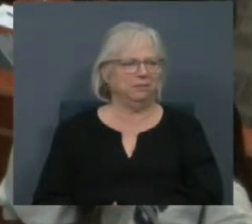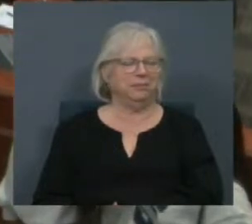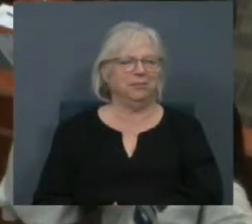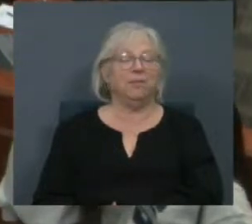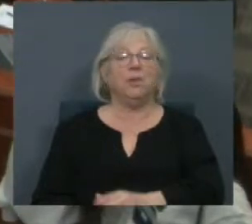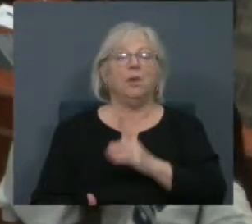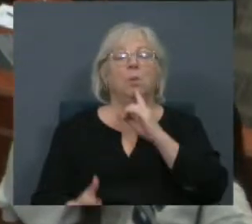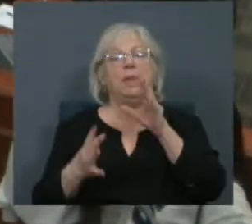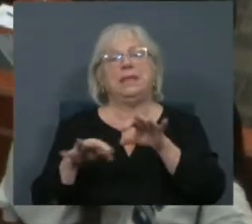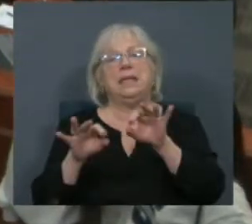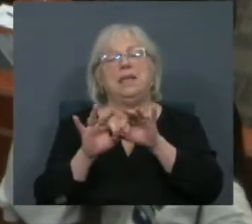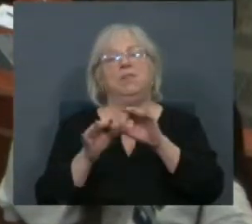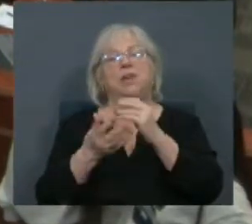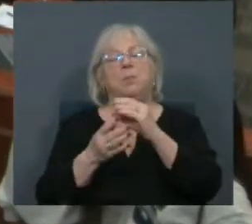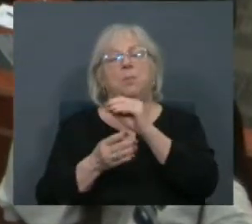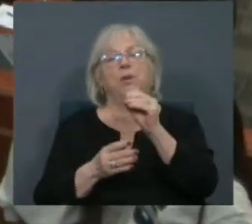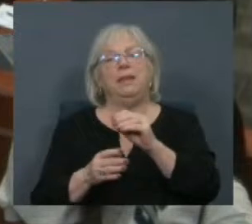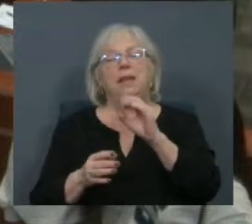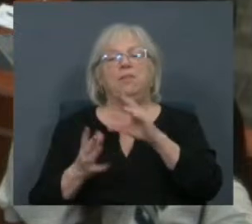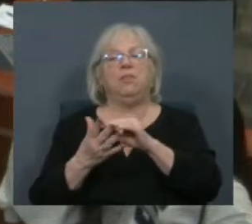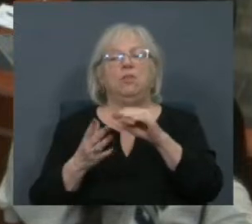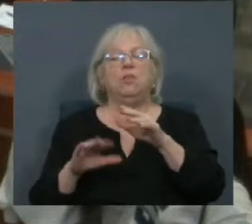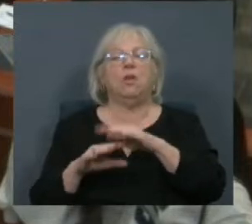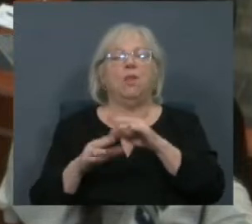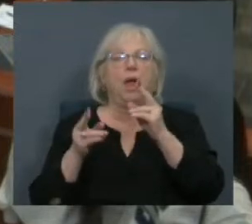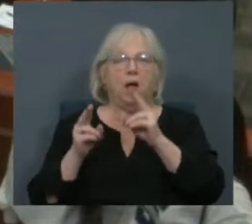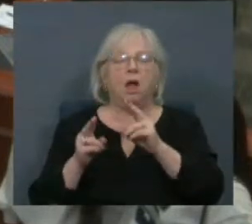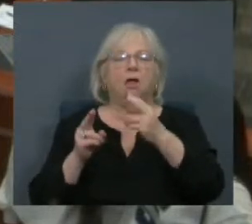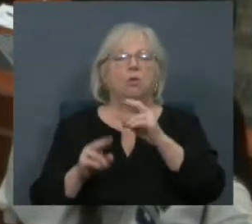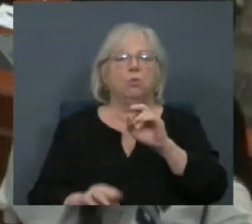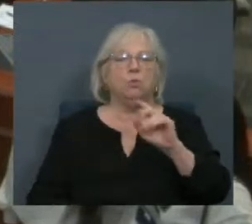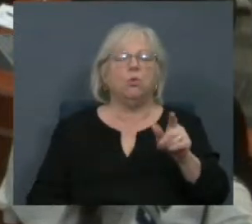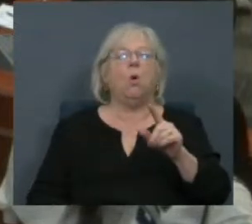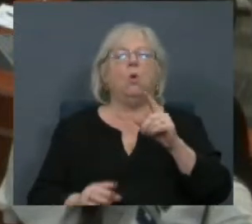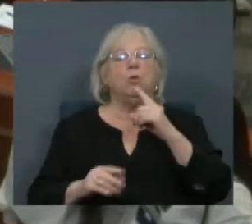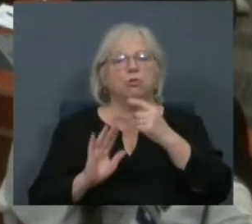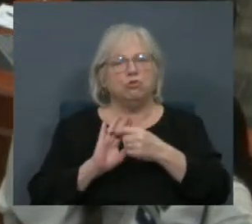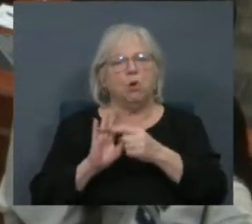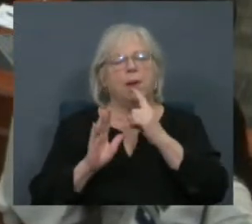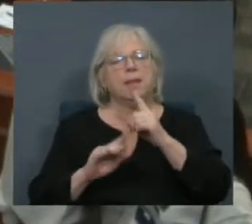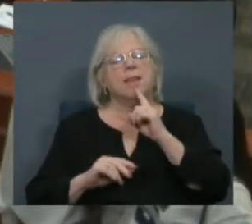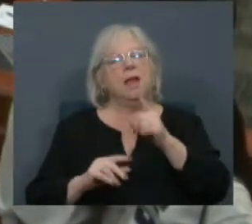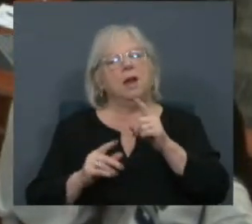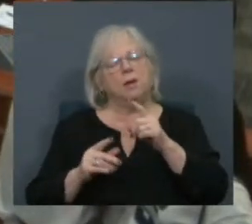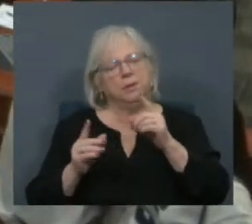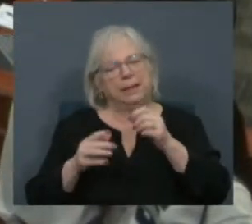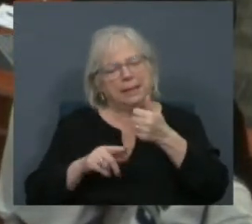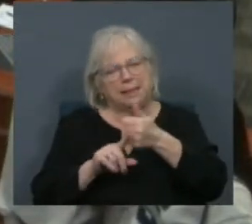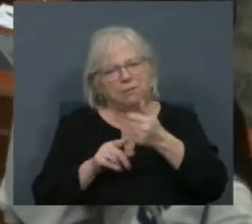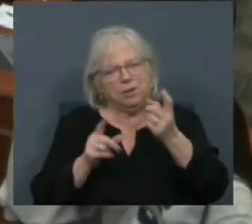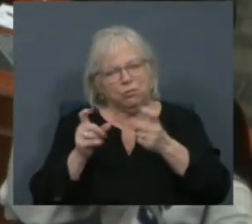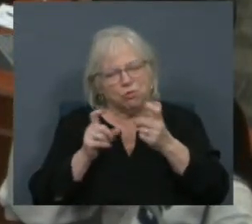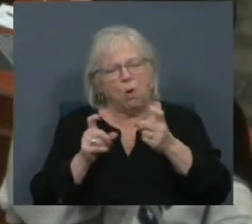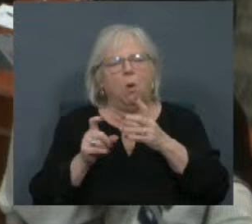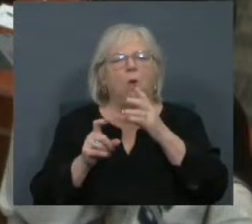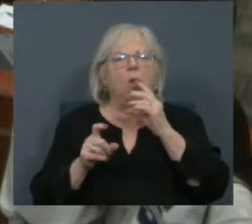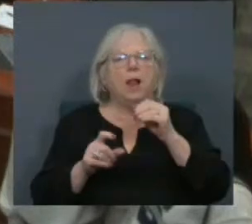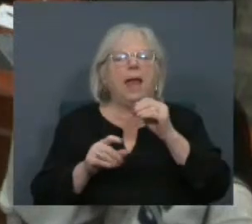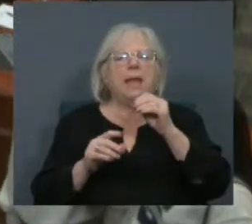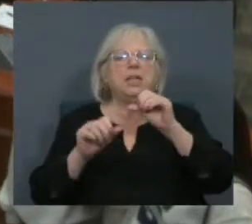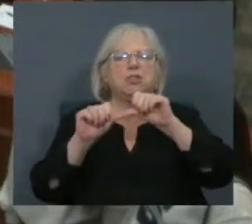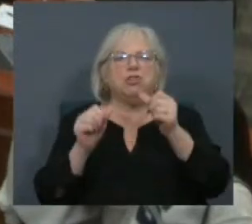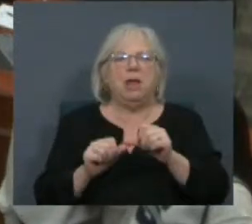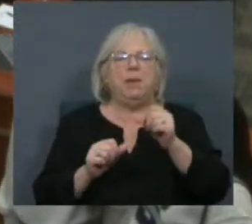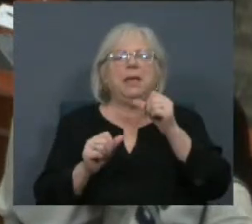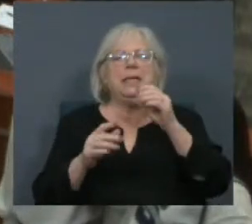With a significant portion of students making the honor roll, highlighting their discipline, resilience, and the educational value of music in shaping successful